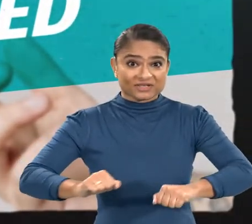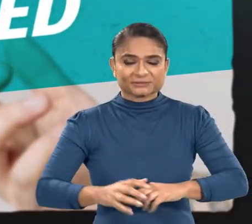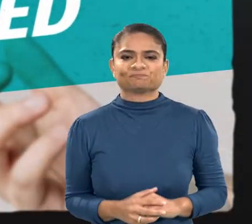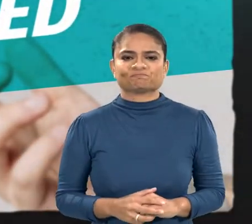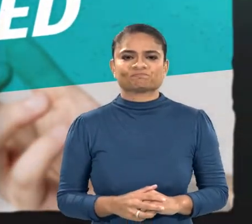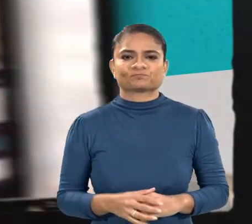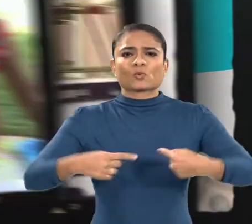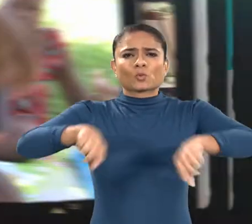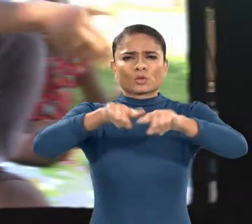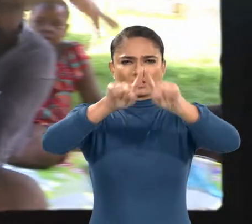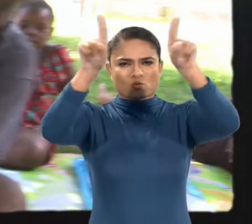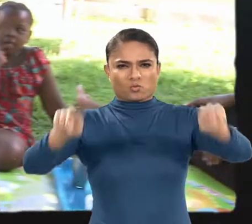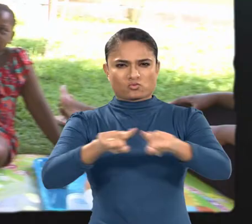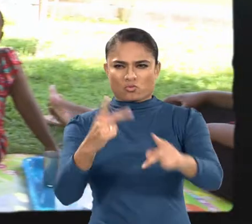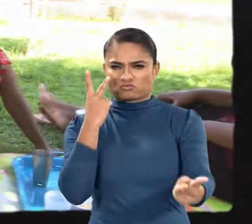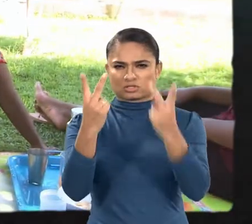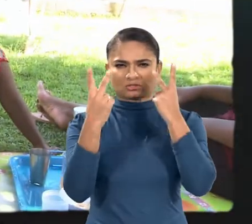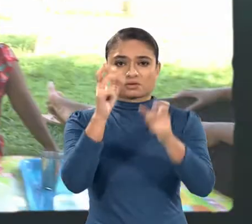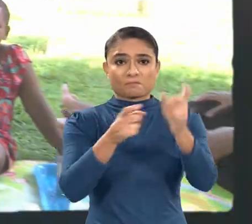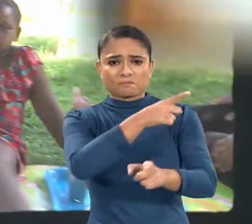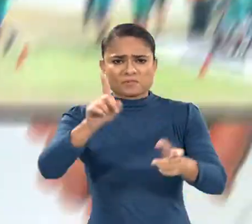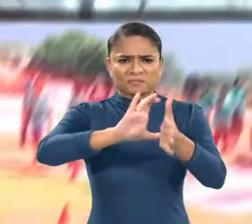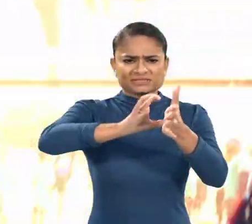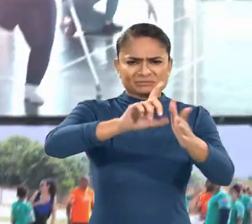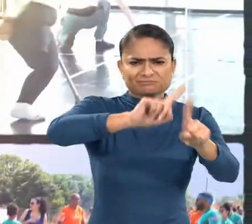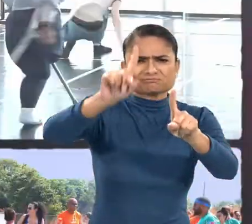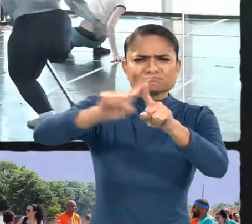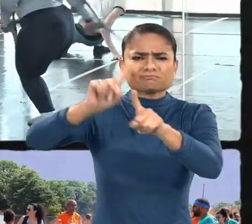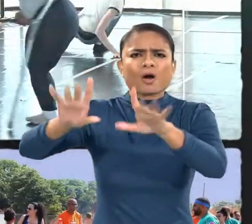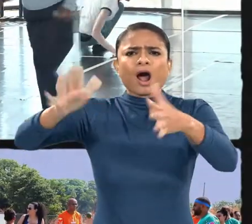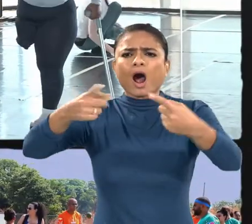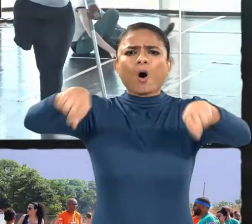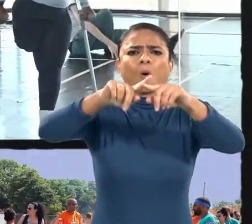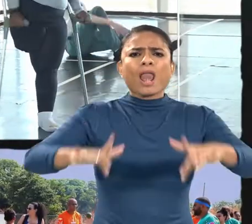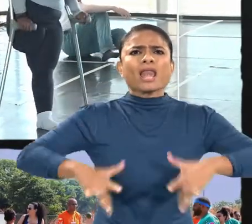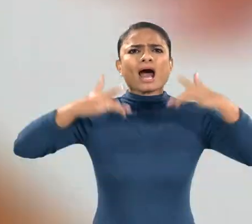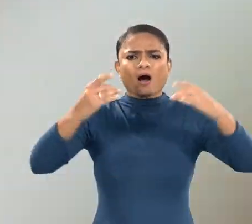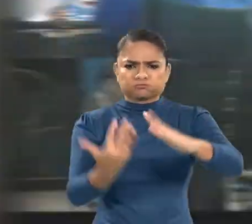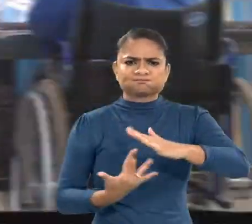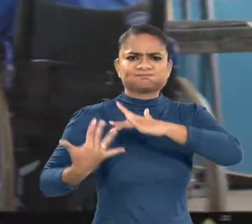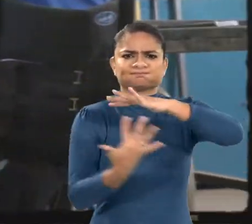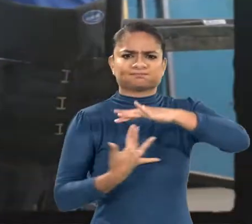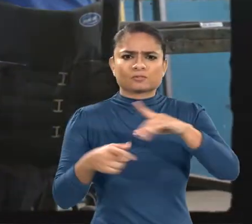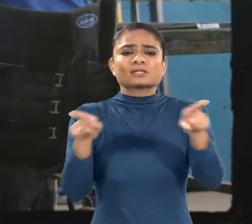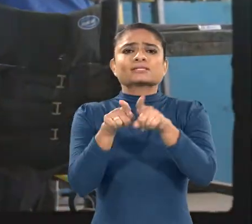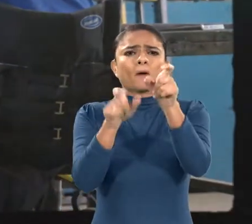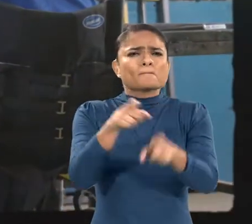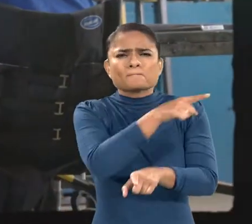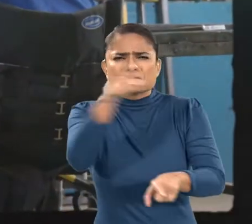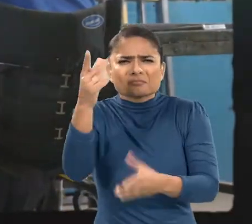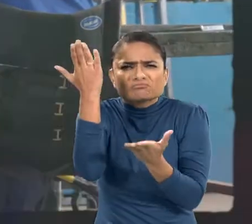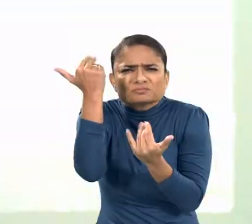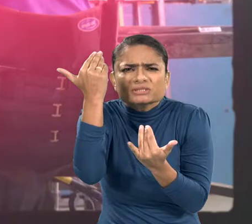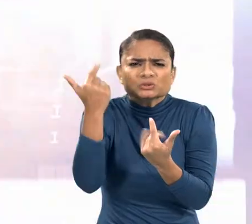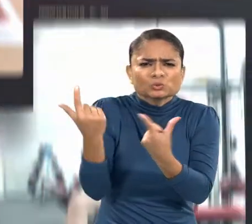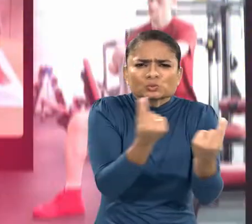activated. Your window into how we can change the way in which we aspire for persons with disabilities, how we change our